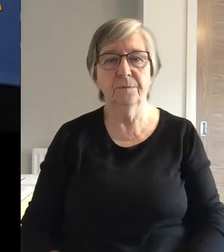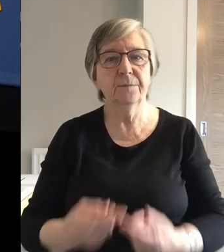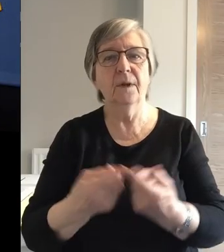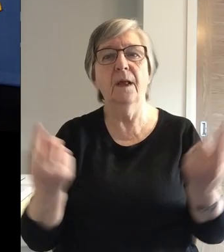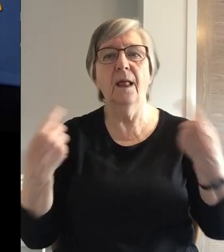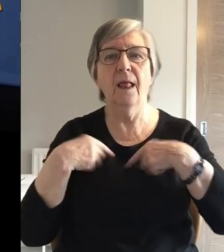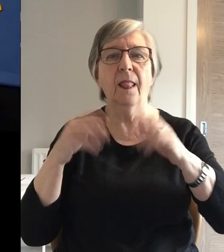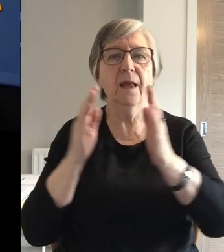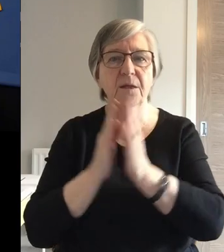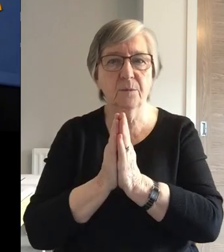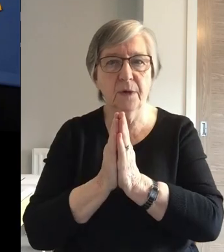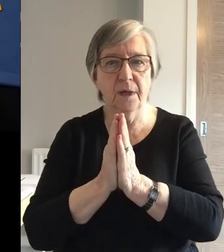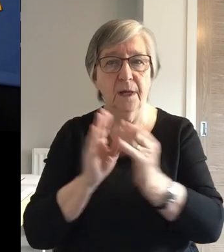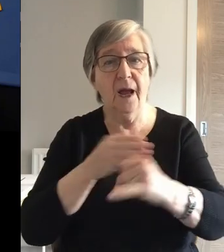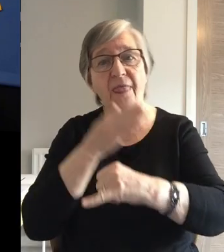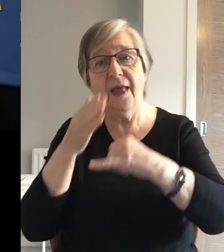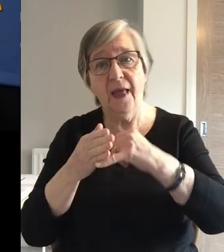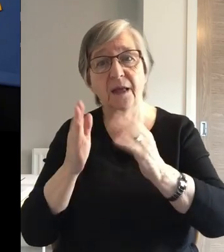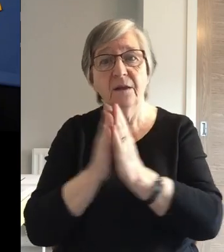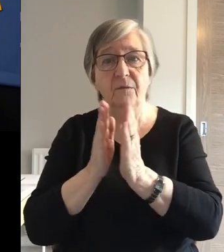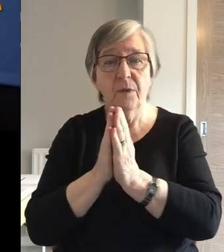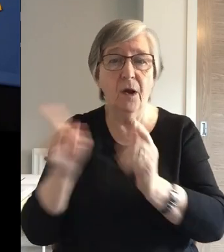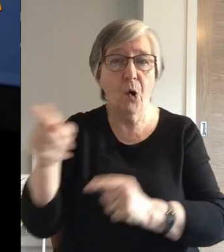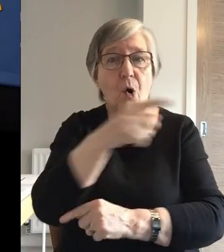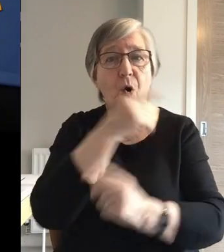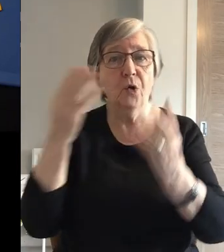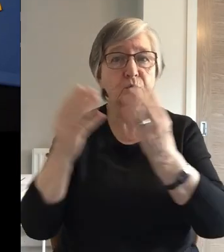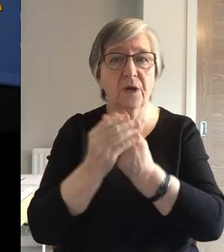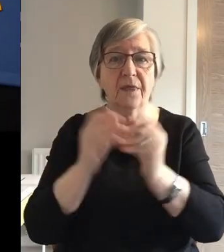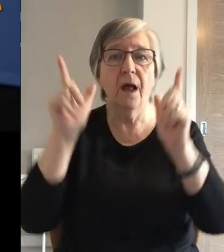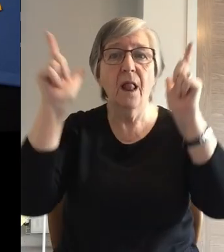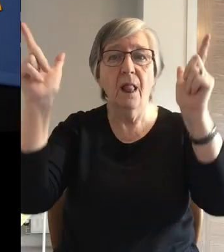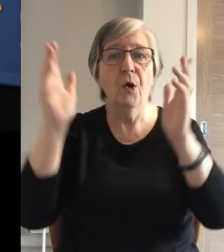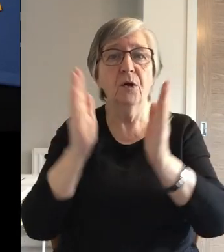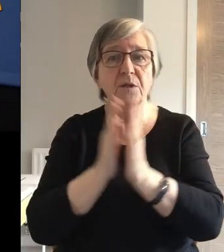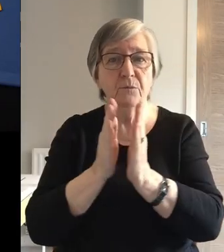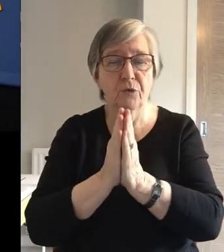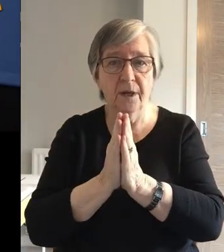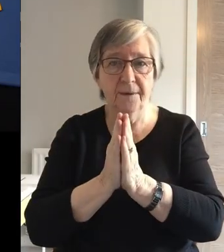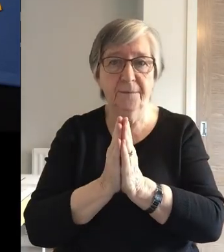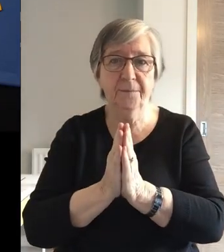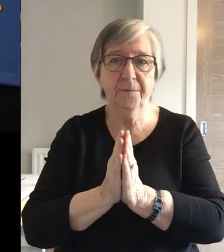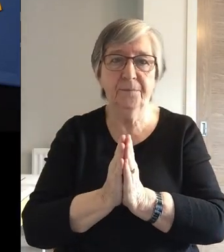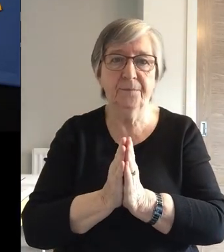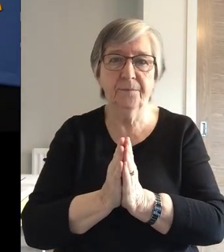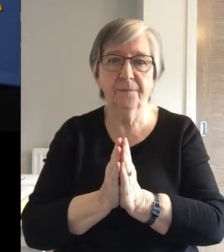Let us pray, and we'll gather up our prayers in the words of the Lord's Prayer, the words for which will be in the screens.